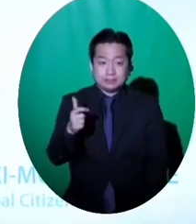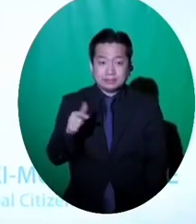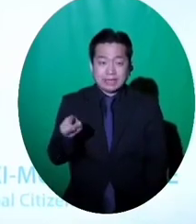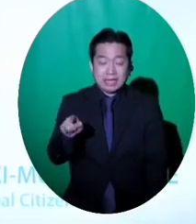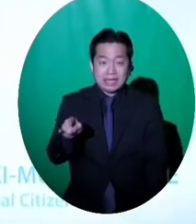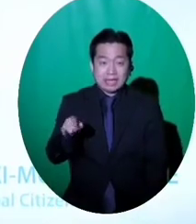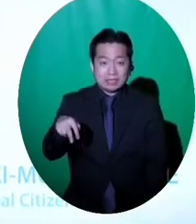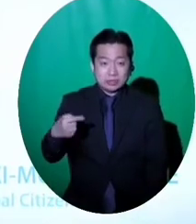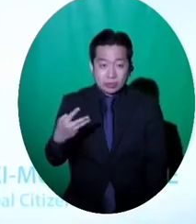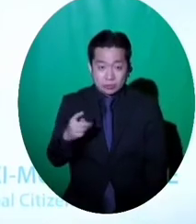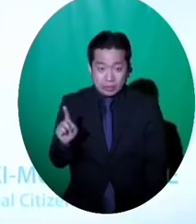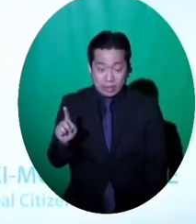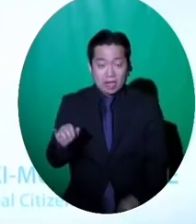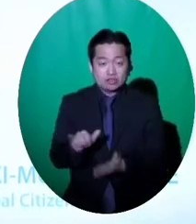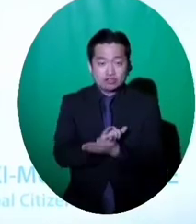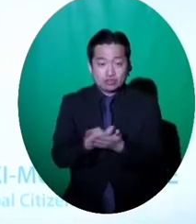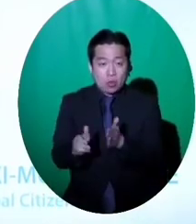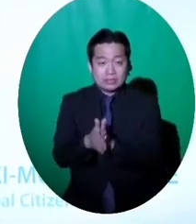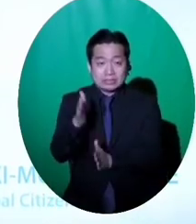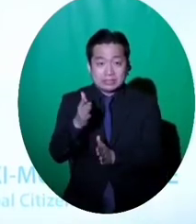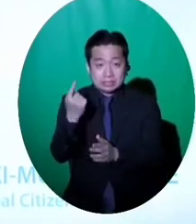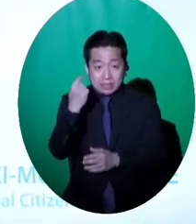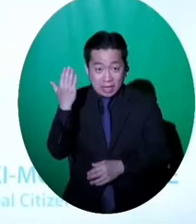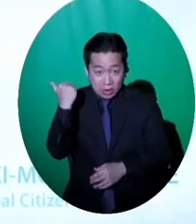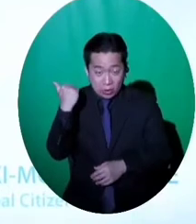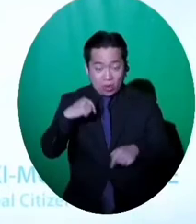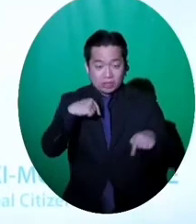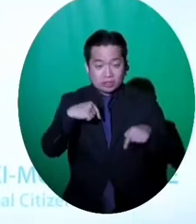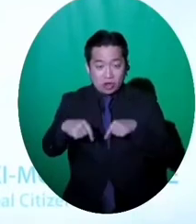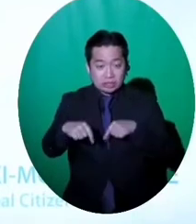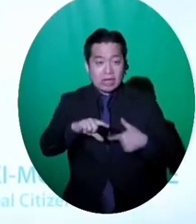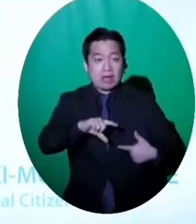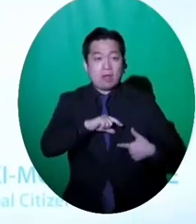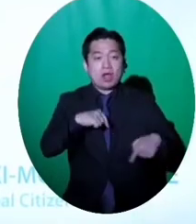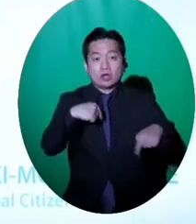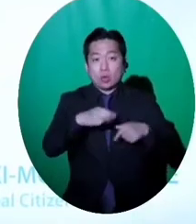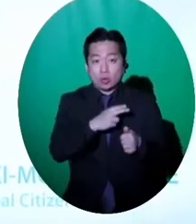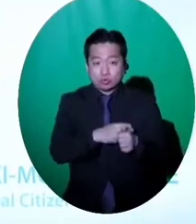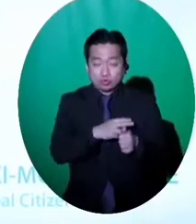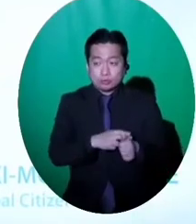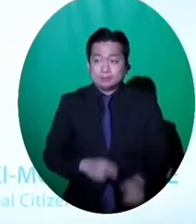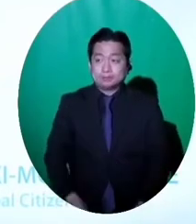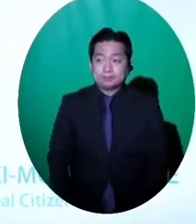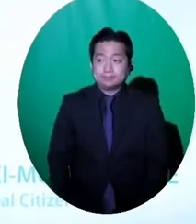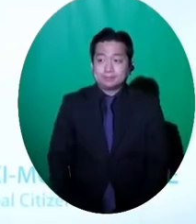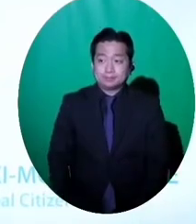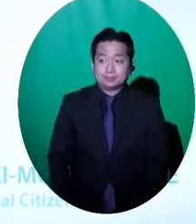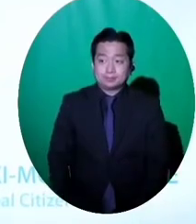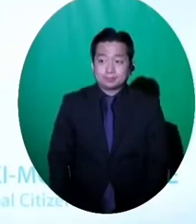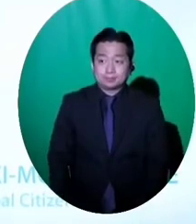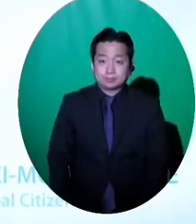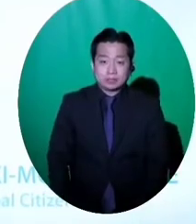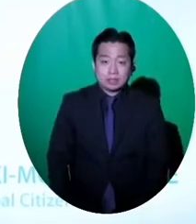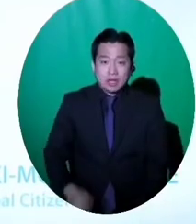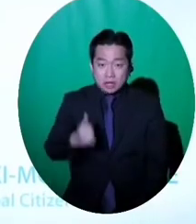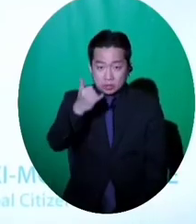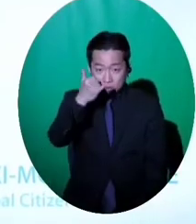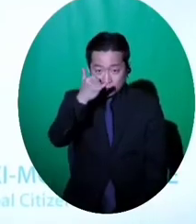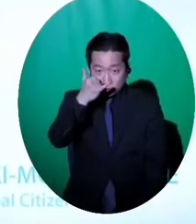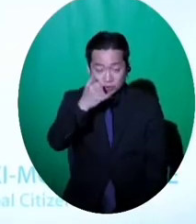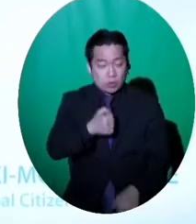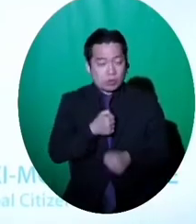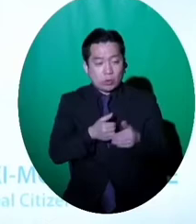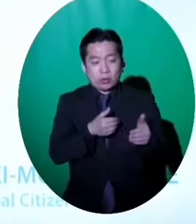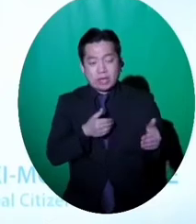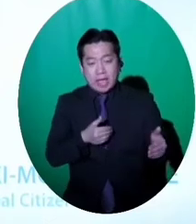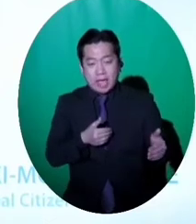York. She is the author of many books, including Moral Boundaries, Caring Democracy, and